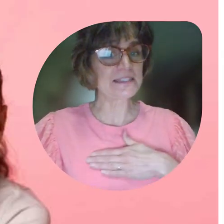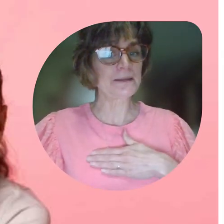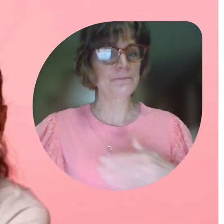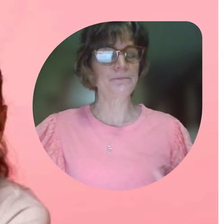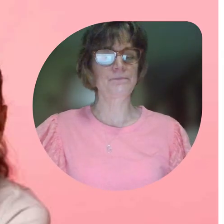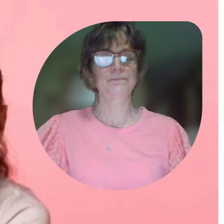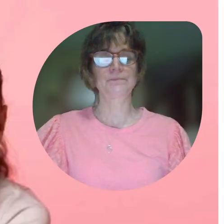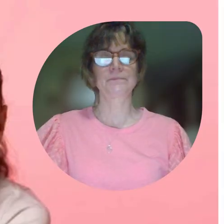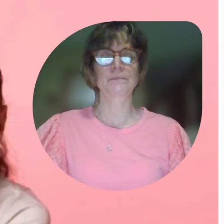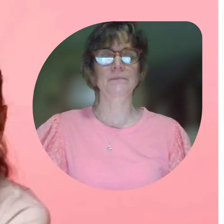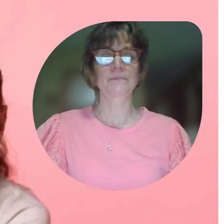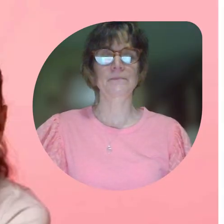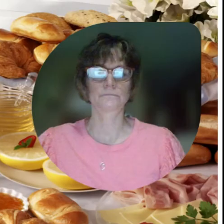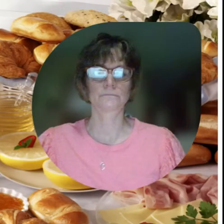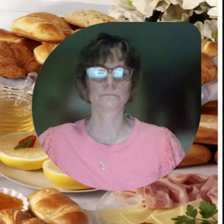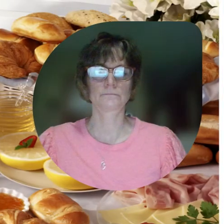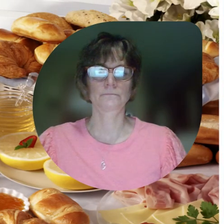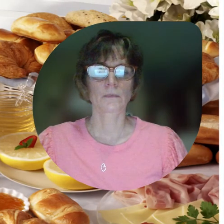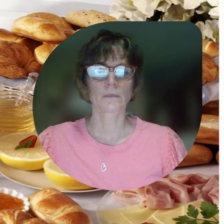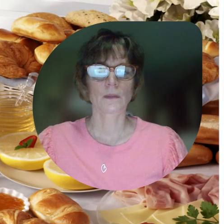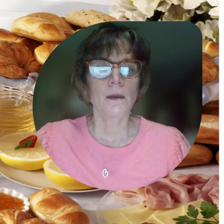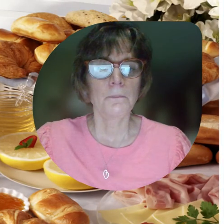Please.